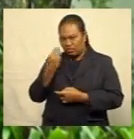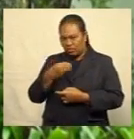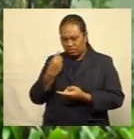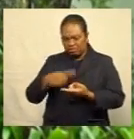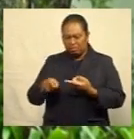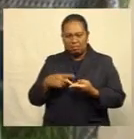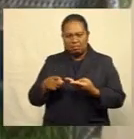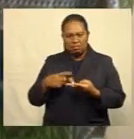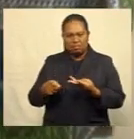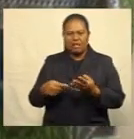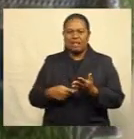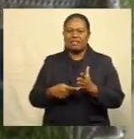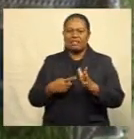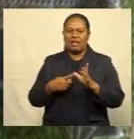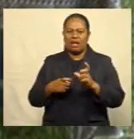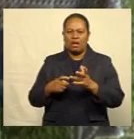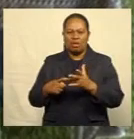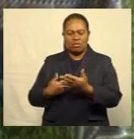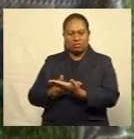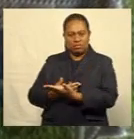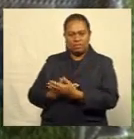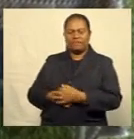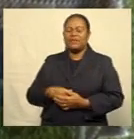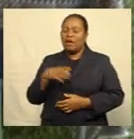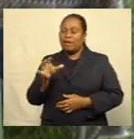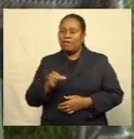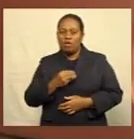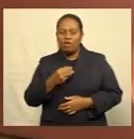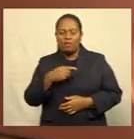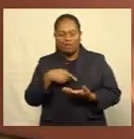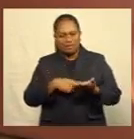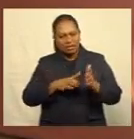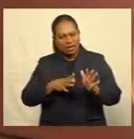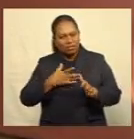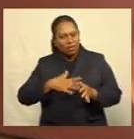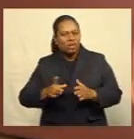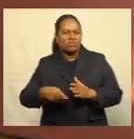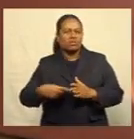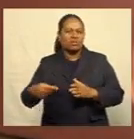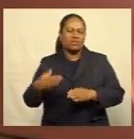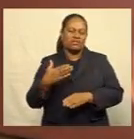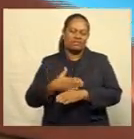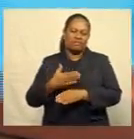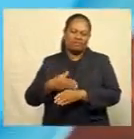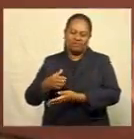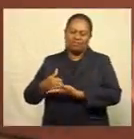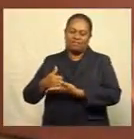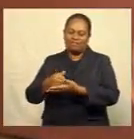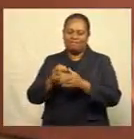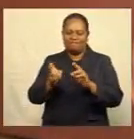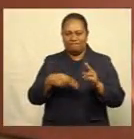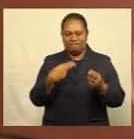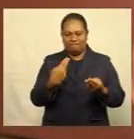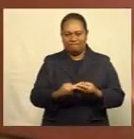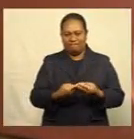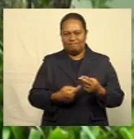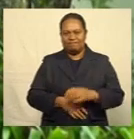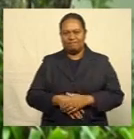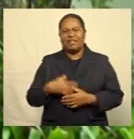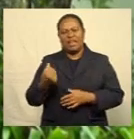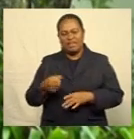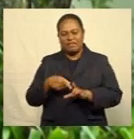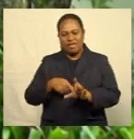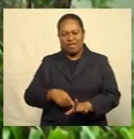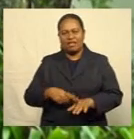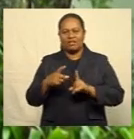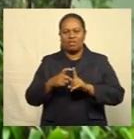and tacos. The Tailevu man says he needed to continue working to support his family. I have a young daughter.